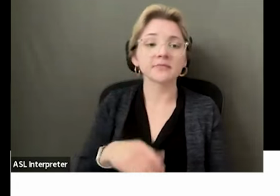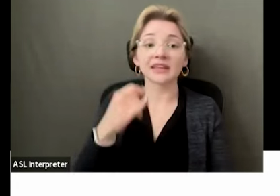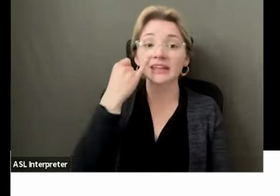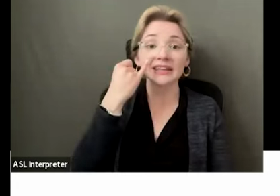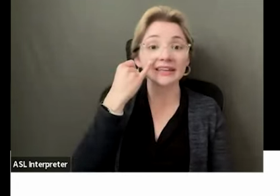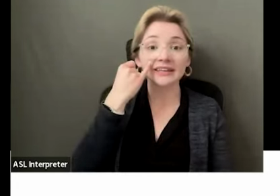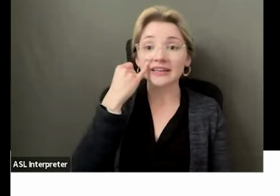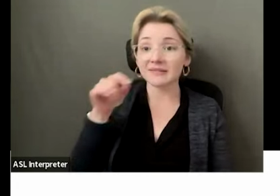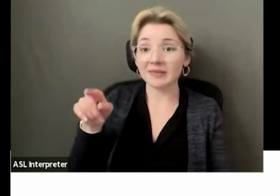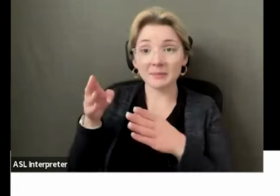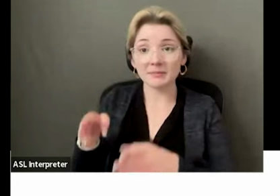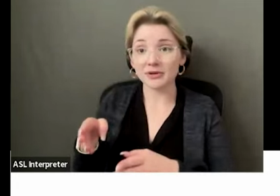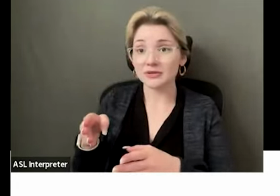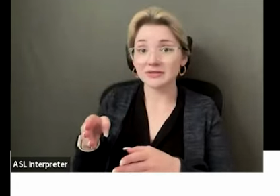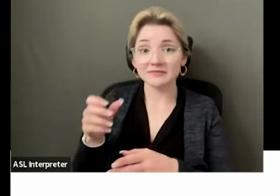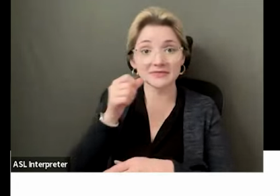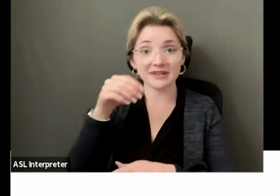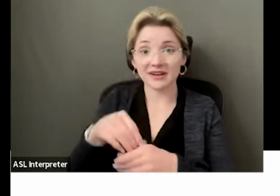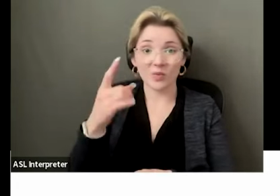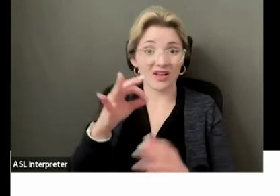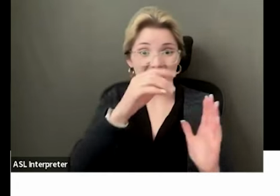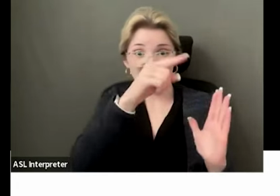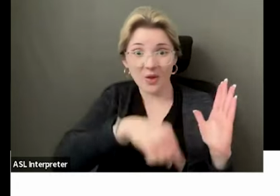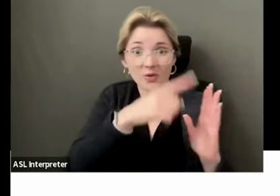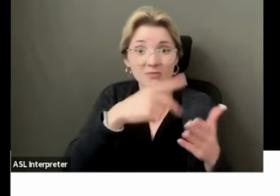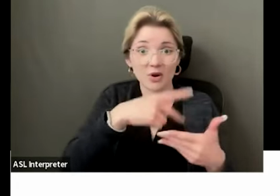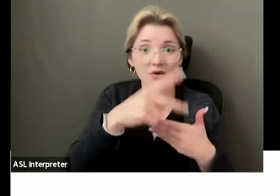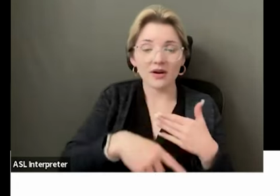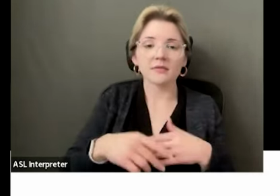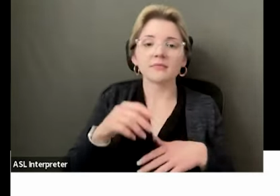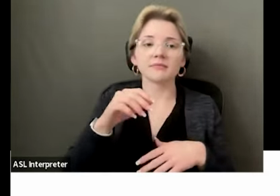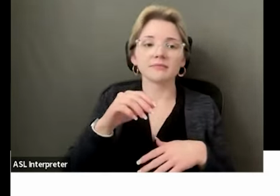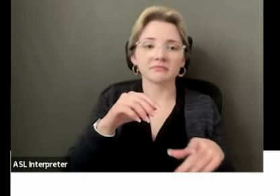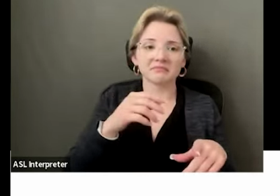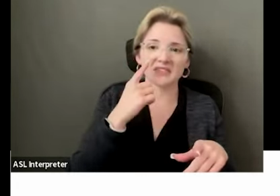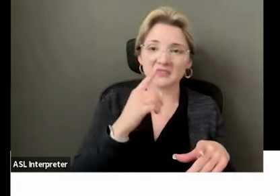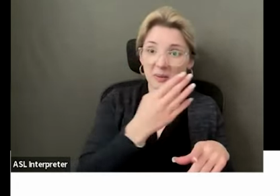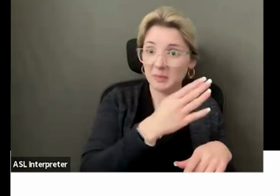programs, looking at more a state and local level to see what other protections may be available.